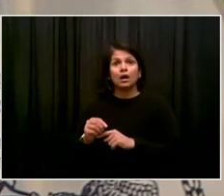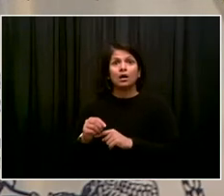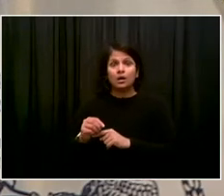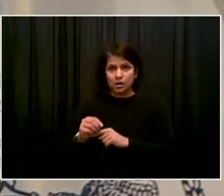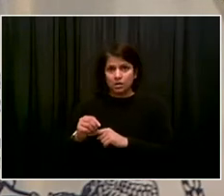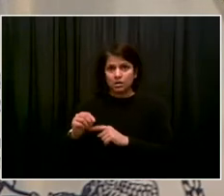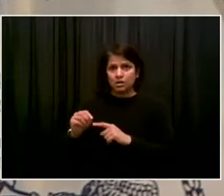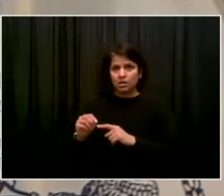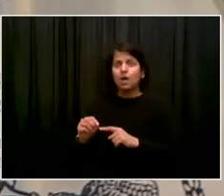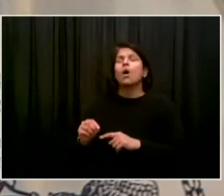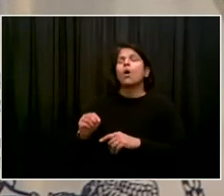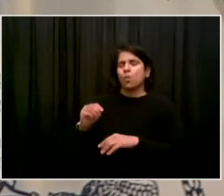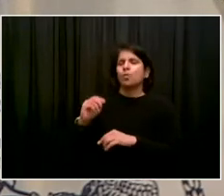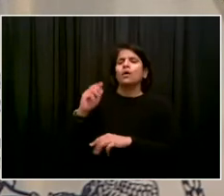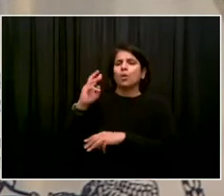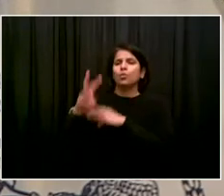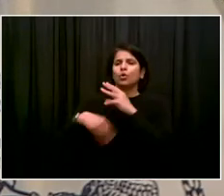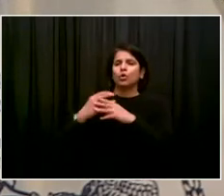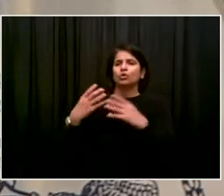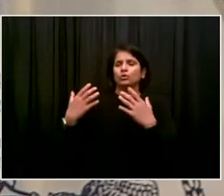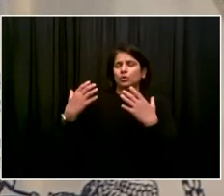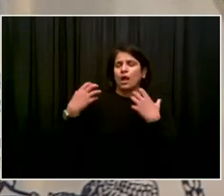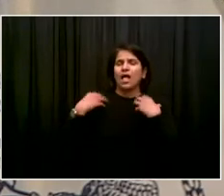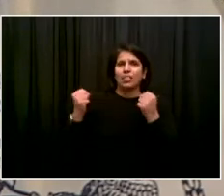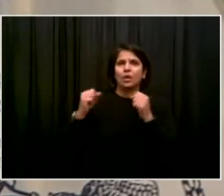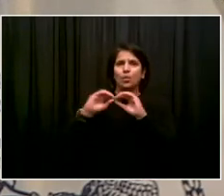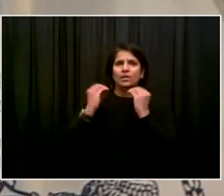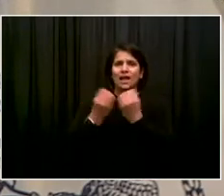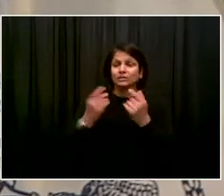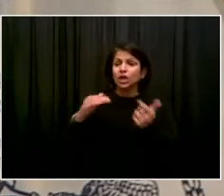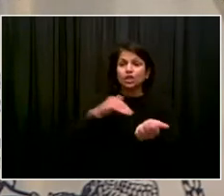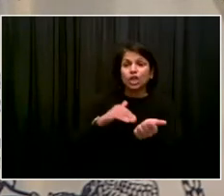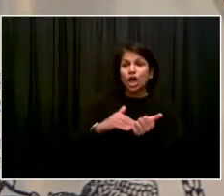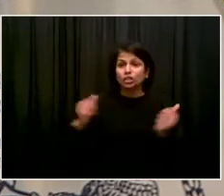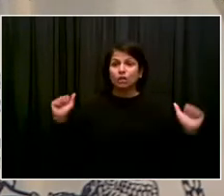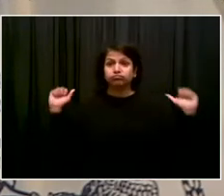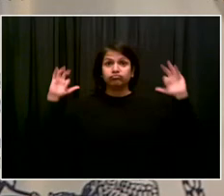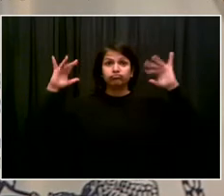to present to you Dr. Devi Sridhar.